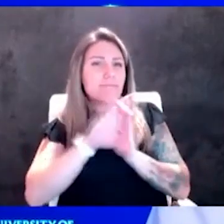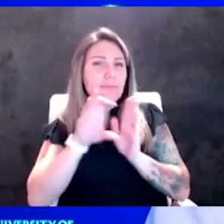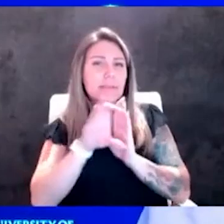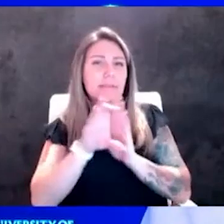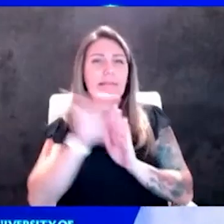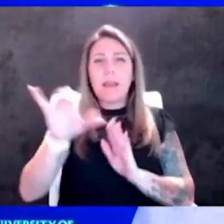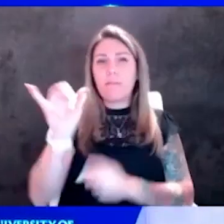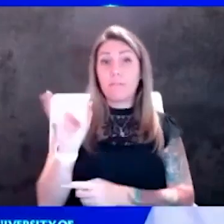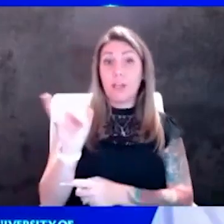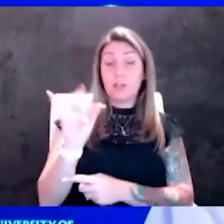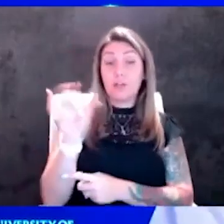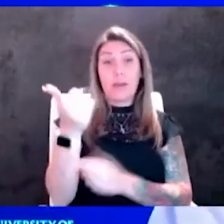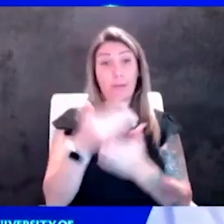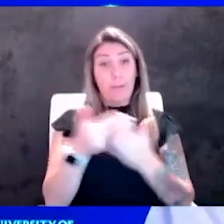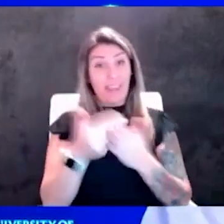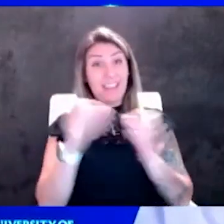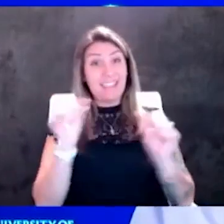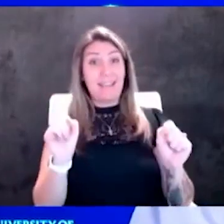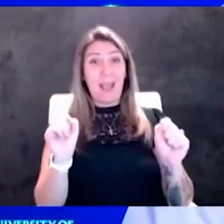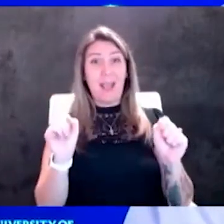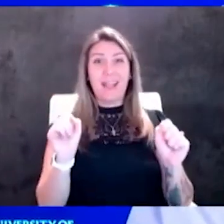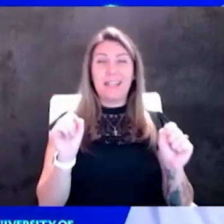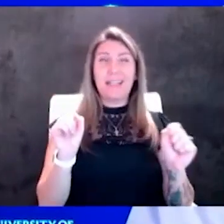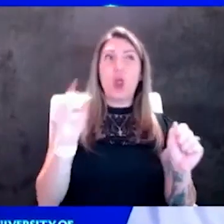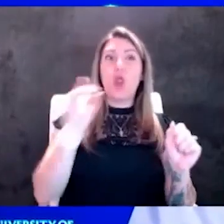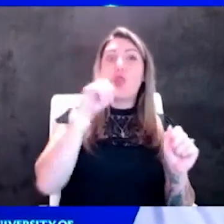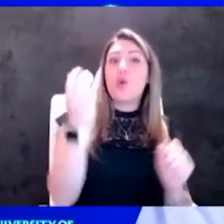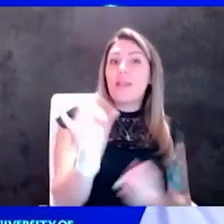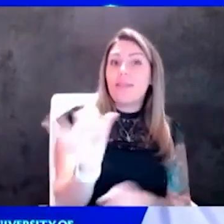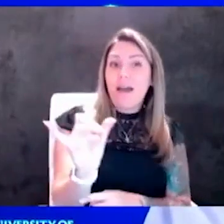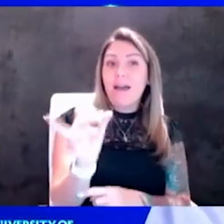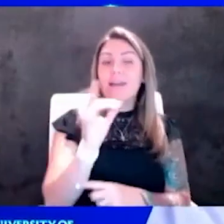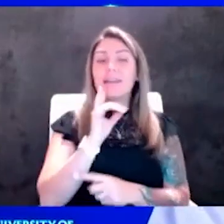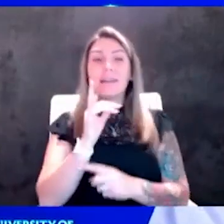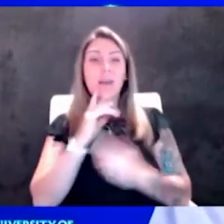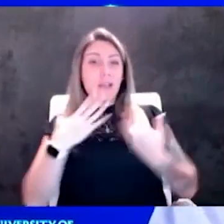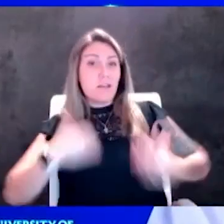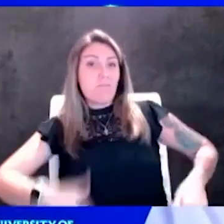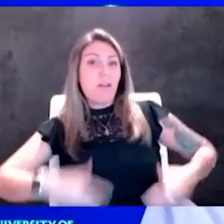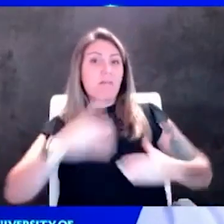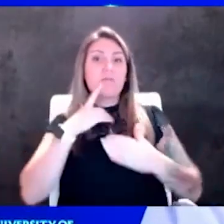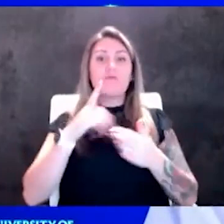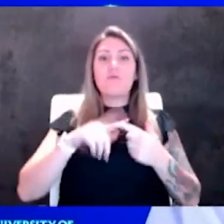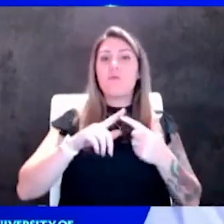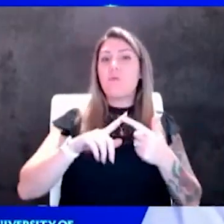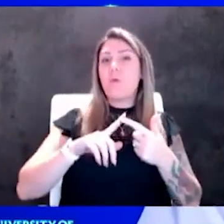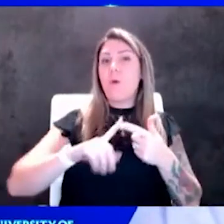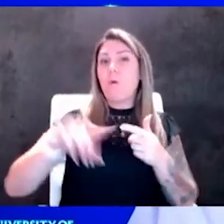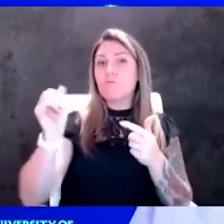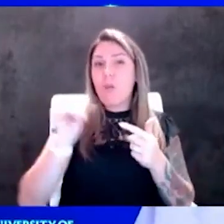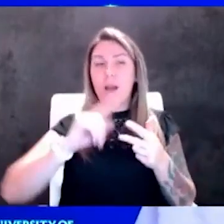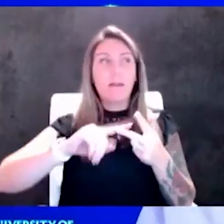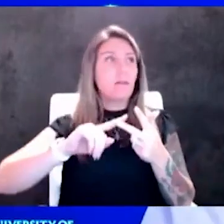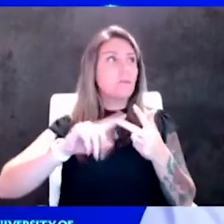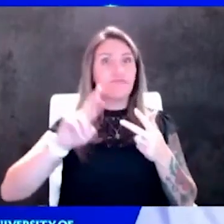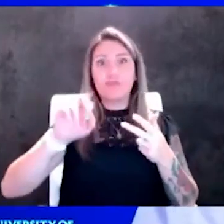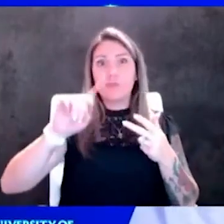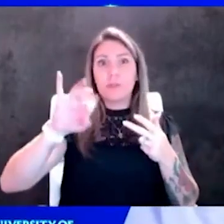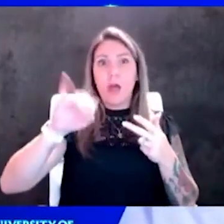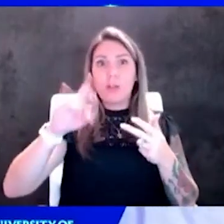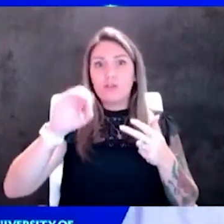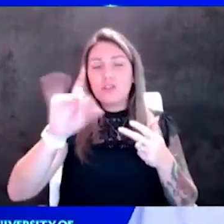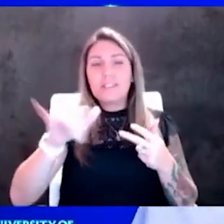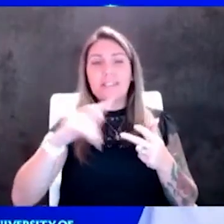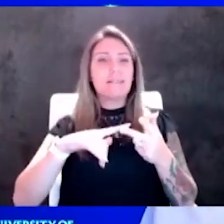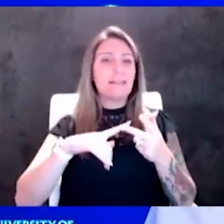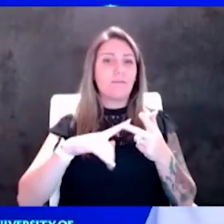that can mimic things like infection, and those are immunologic or rheumatologic diseases. If you have rash, it could be,